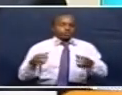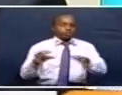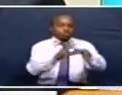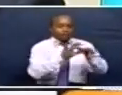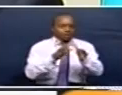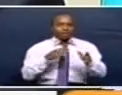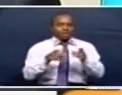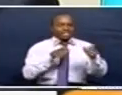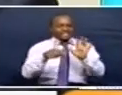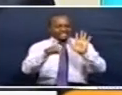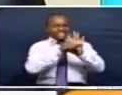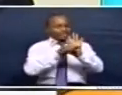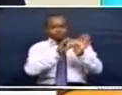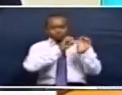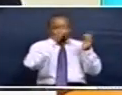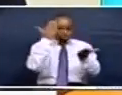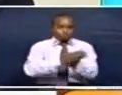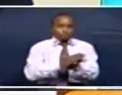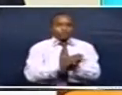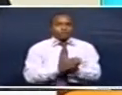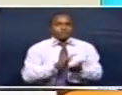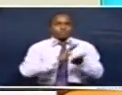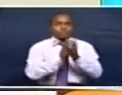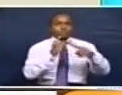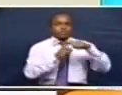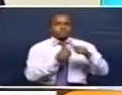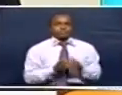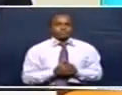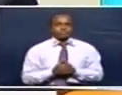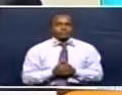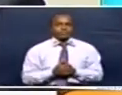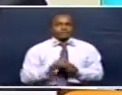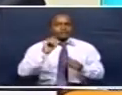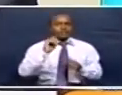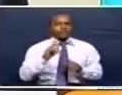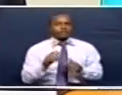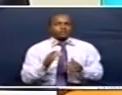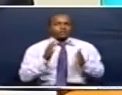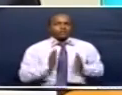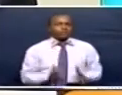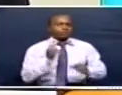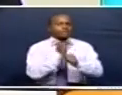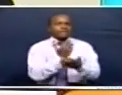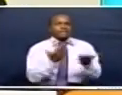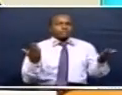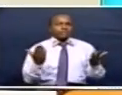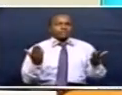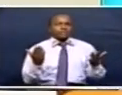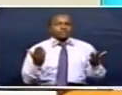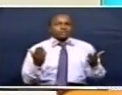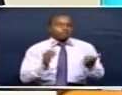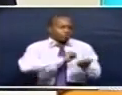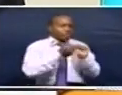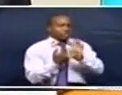from negativity. You know, Kenyans are very negative. Yeah, extremely. Very, very negative. Extremely. You somebody does something, we spin it